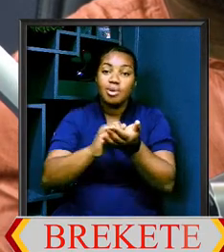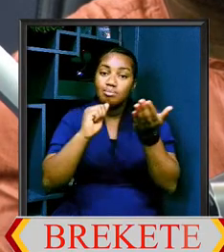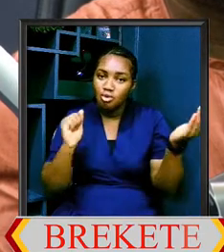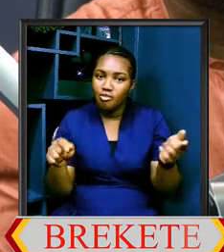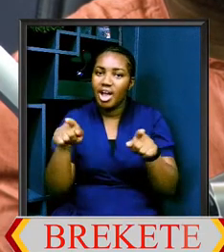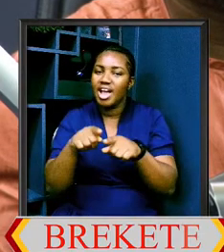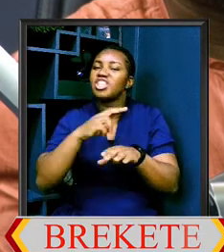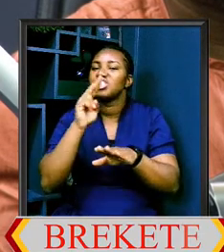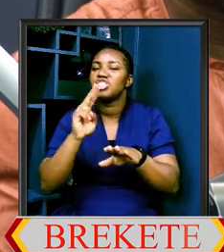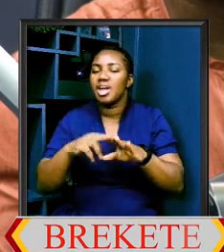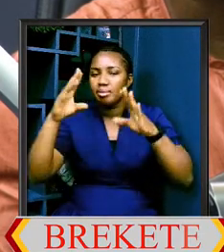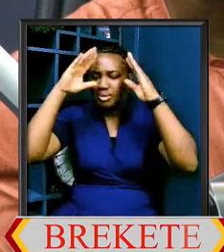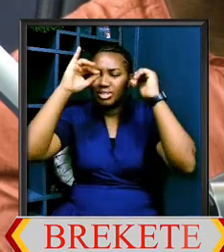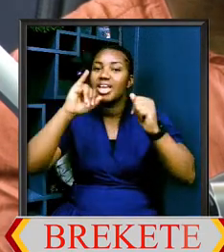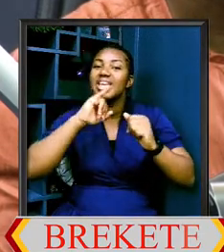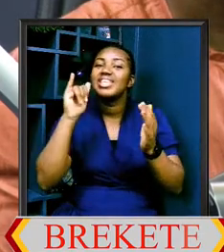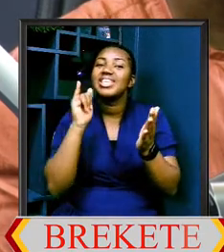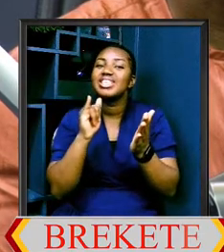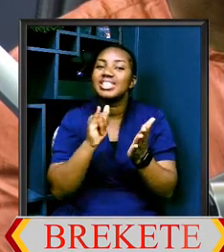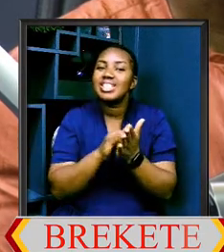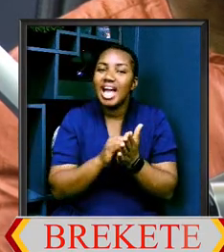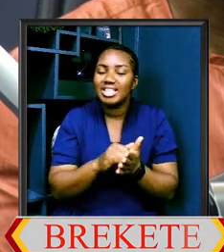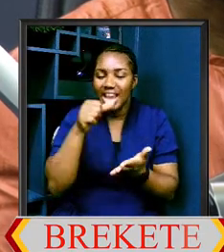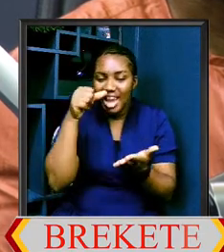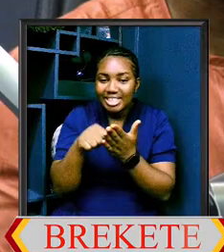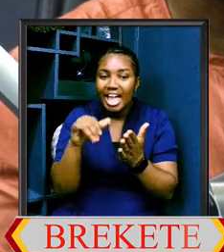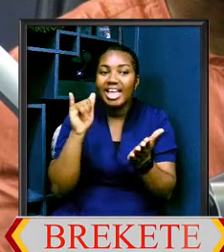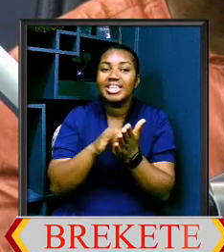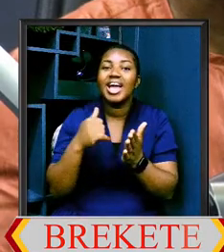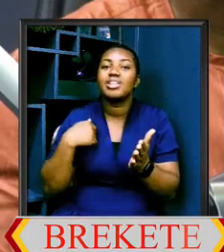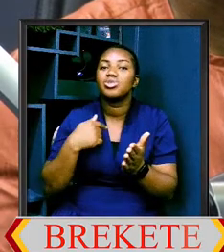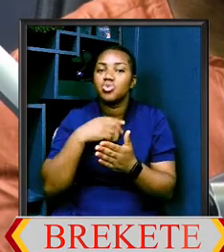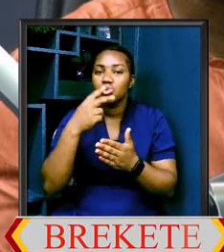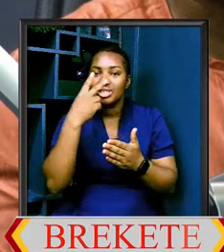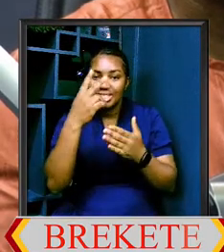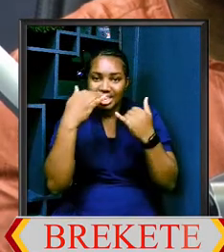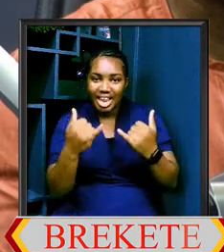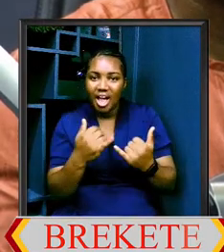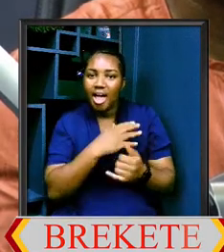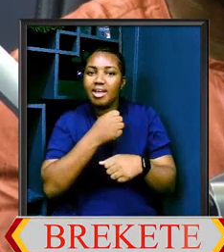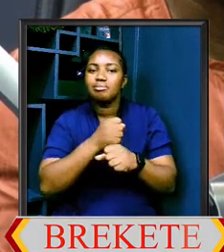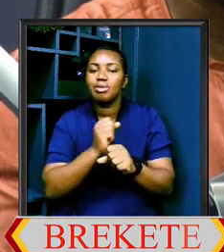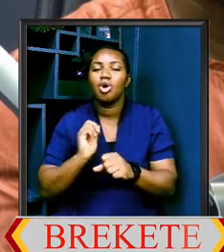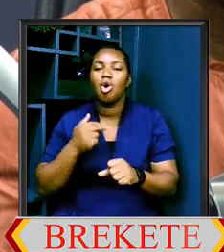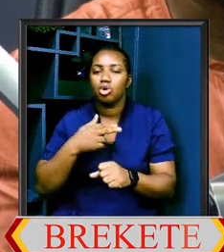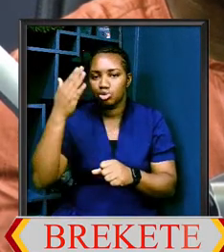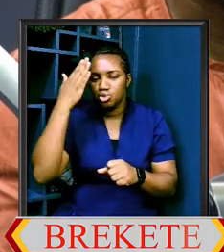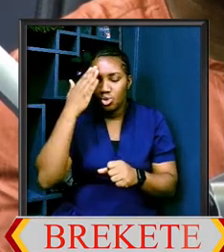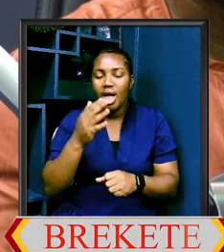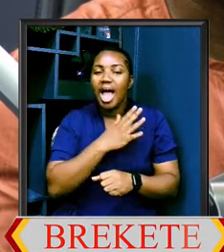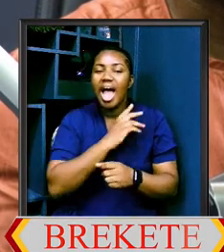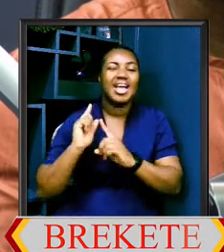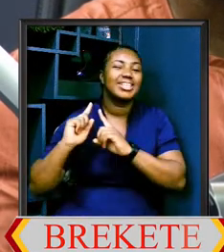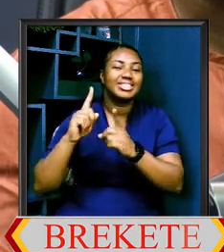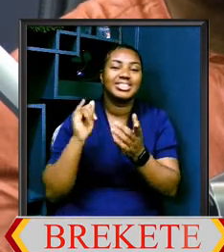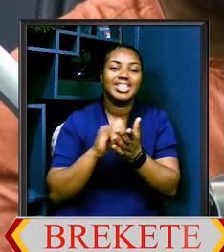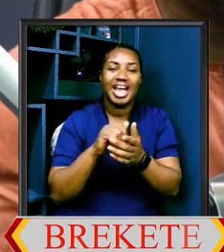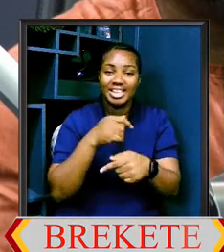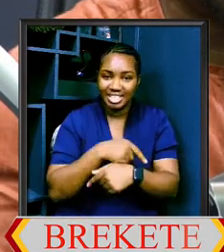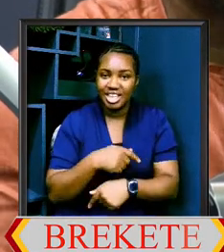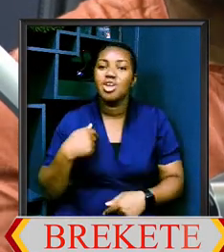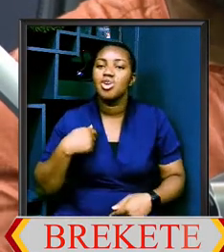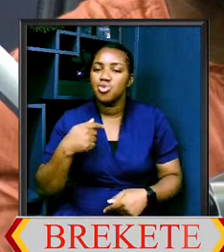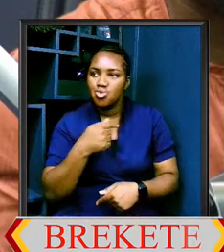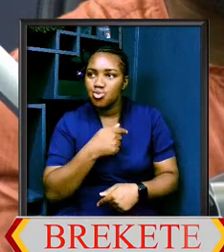petition that we will see now make us to know that, hey, yeah, is it the reason? Oh. From that day, me, my fight with him started. With